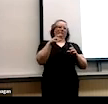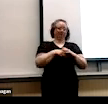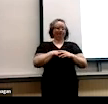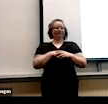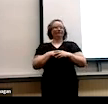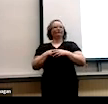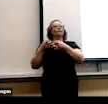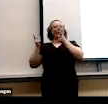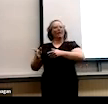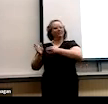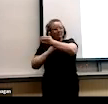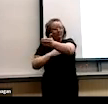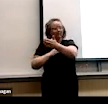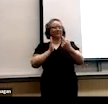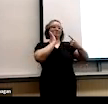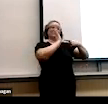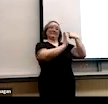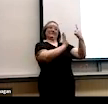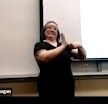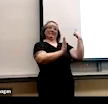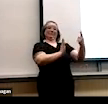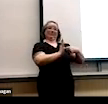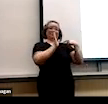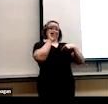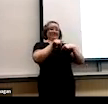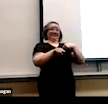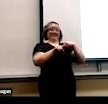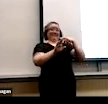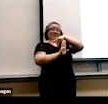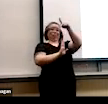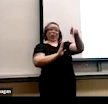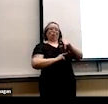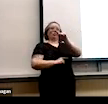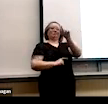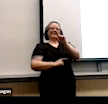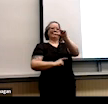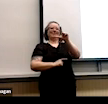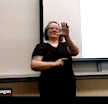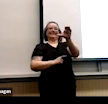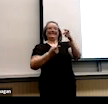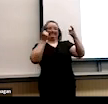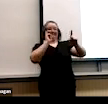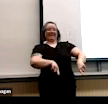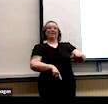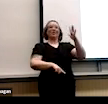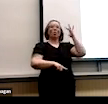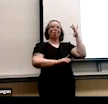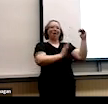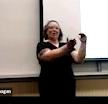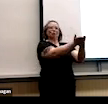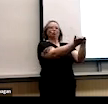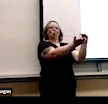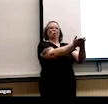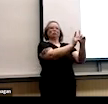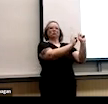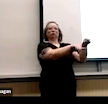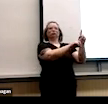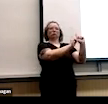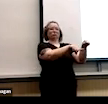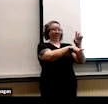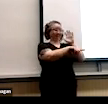by their primary care providers when they're already well into their adult years. So we're taking over care when they've not seen a specialist, sometimes for